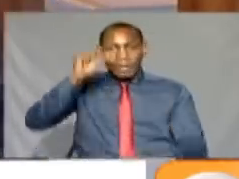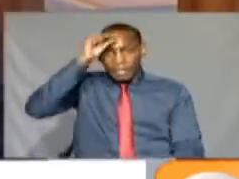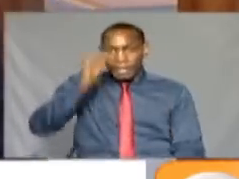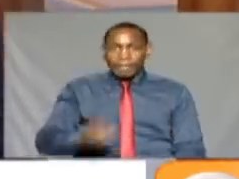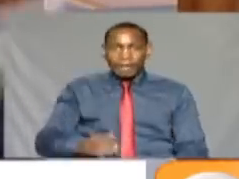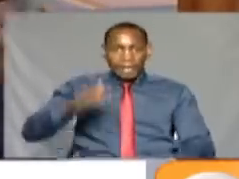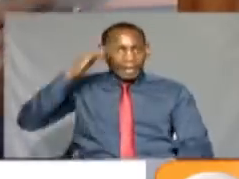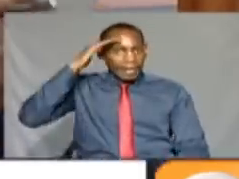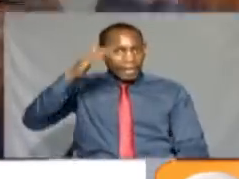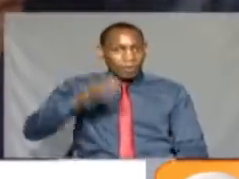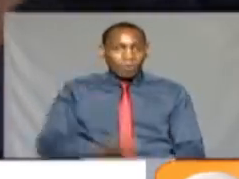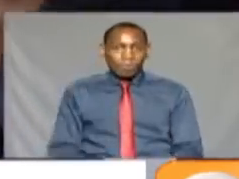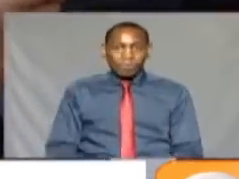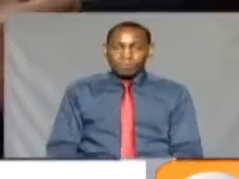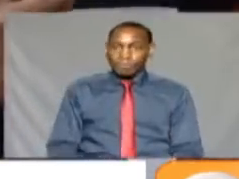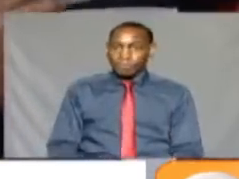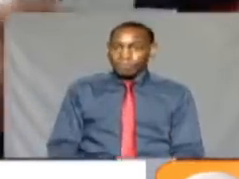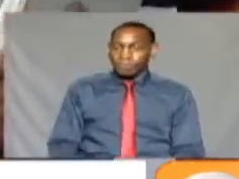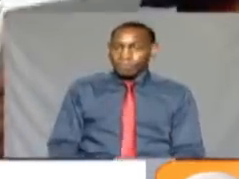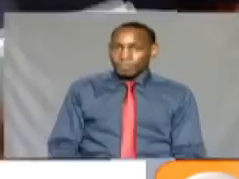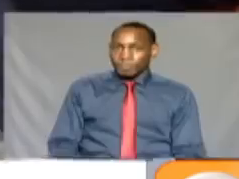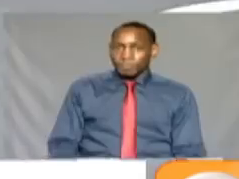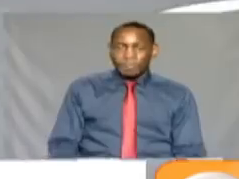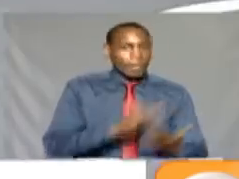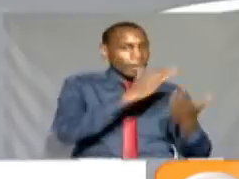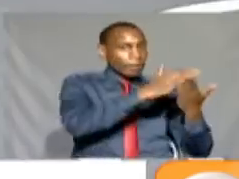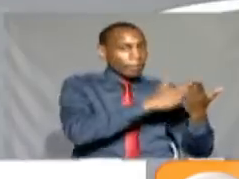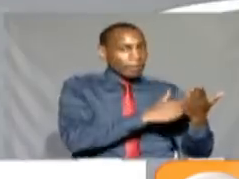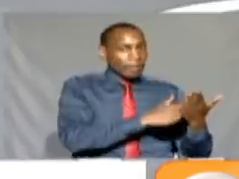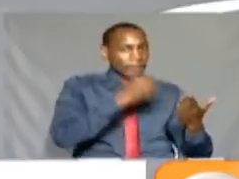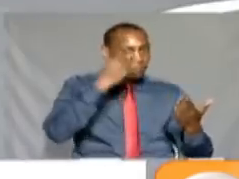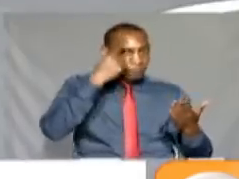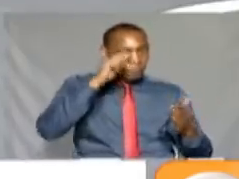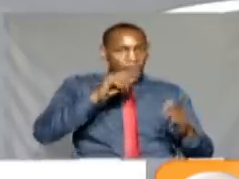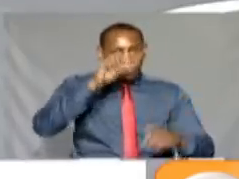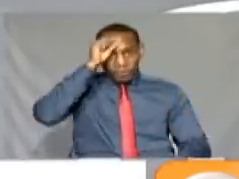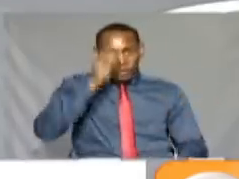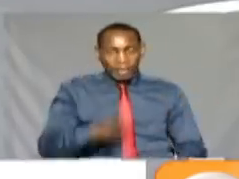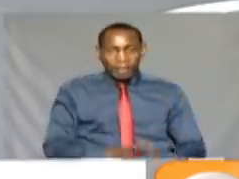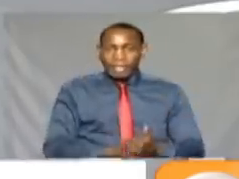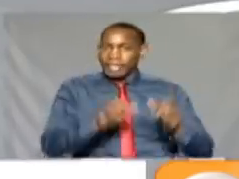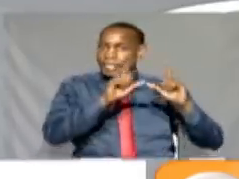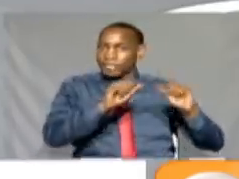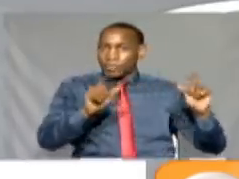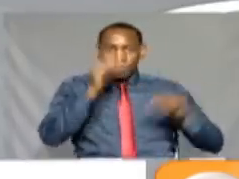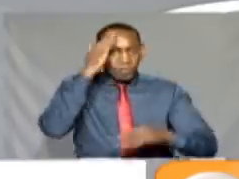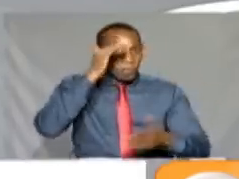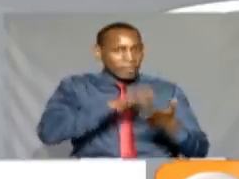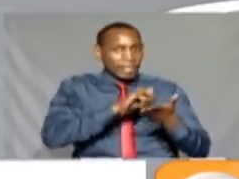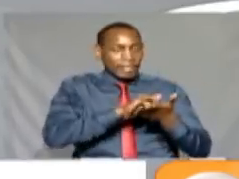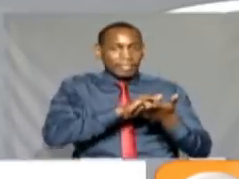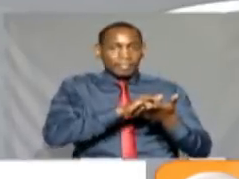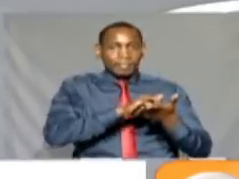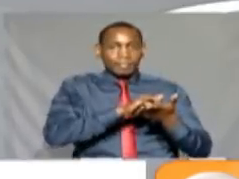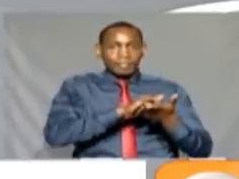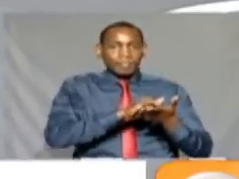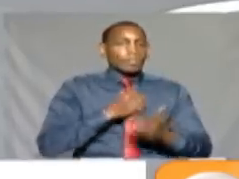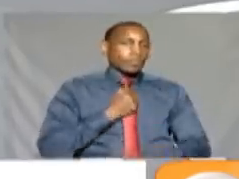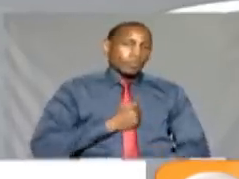salamu. Issue ni ya governor ama ni ya zikiria ni salamu ni metumu hii maneno ya you know that's why we civilians anyway